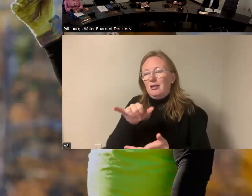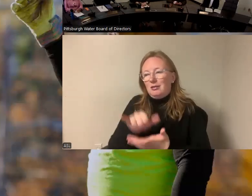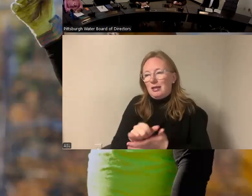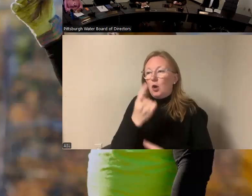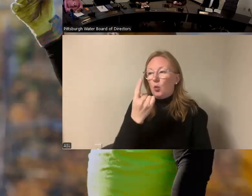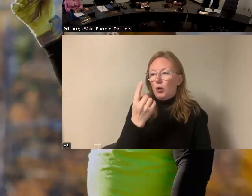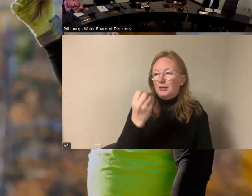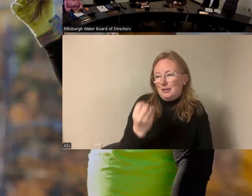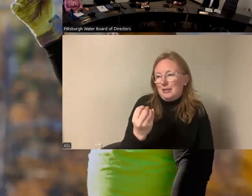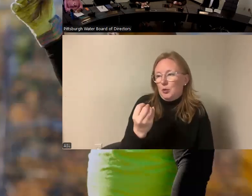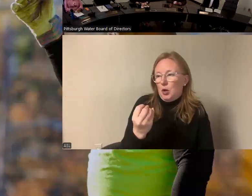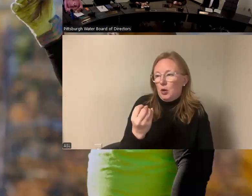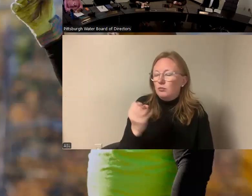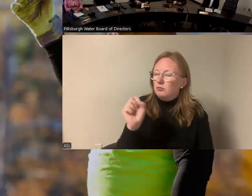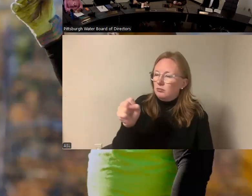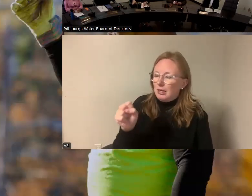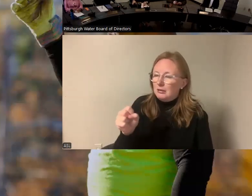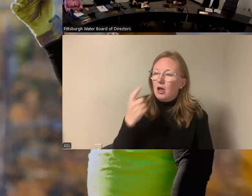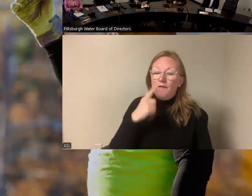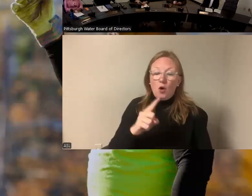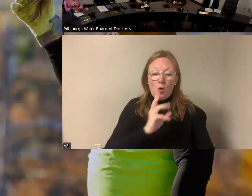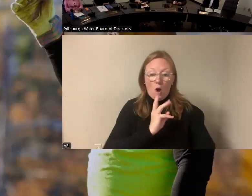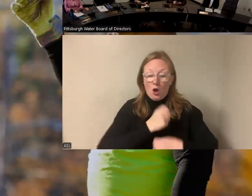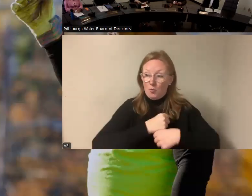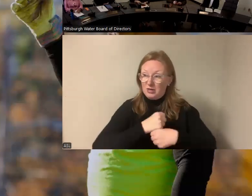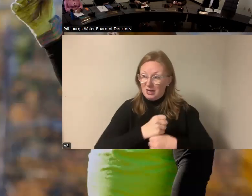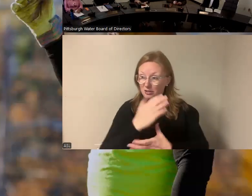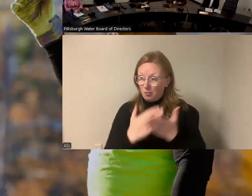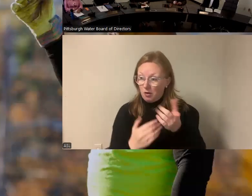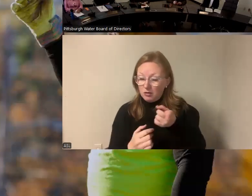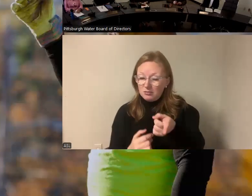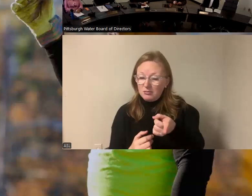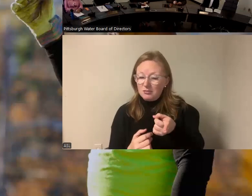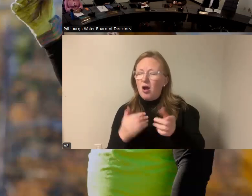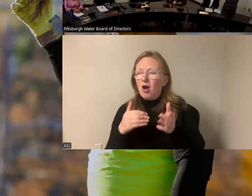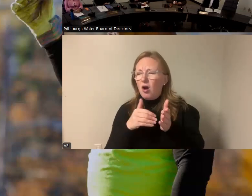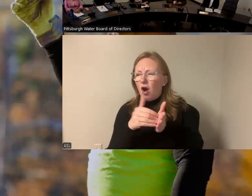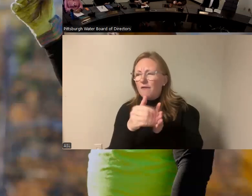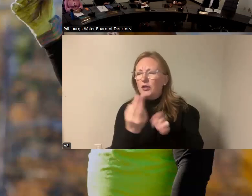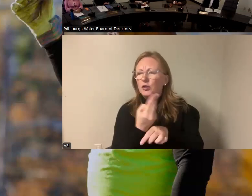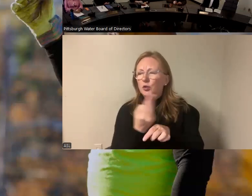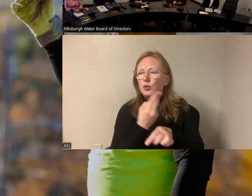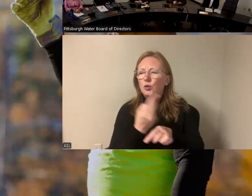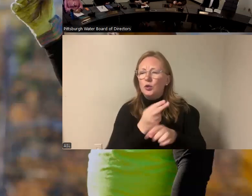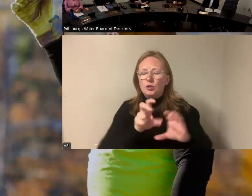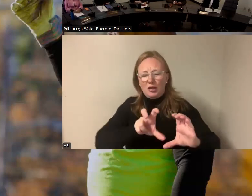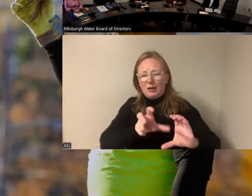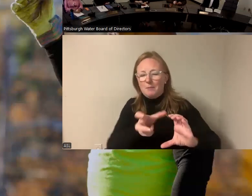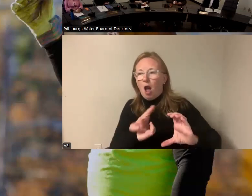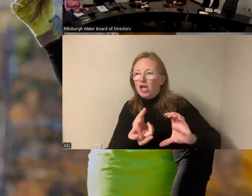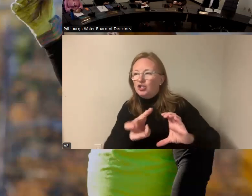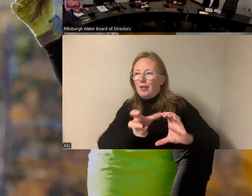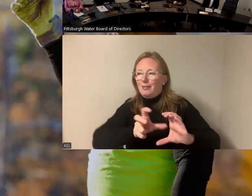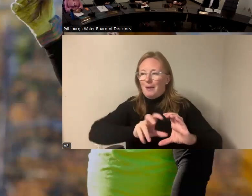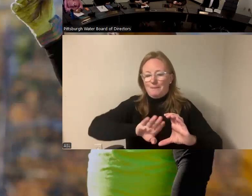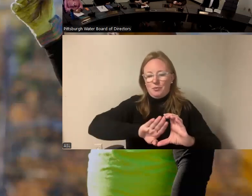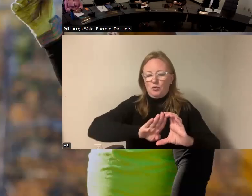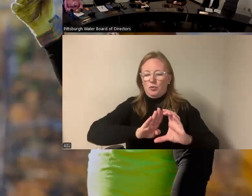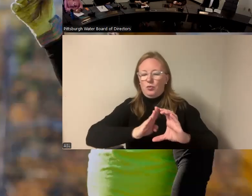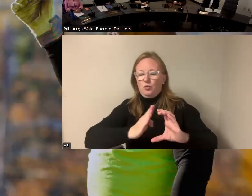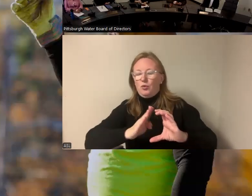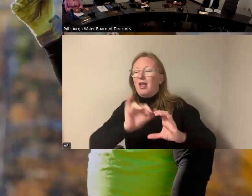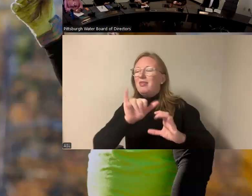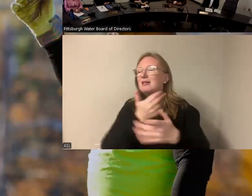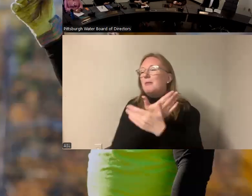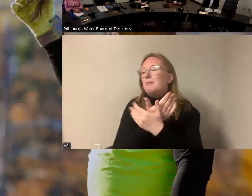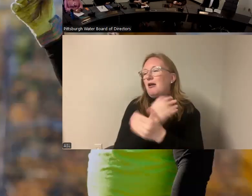open close event. In our water production side, though, we do often utilize valves where we may modulate them. So we have what's called butterfly valves